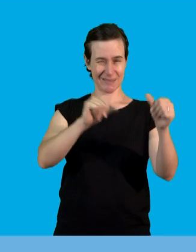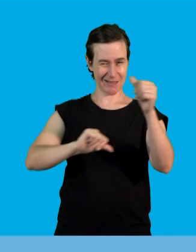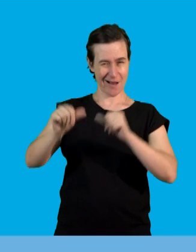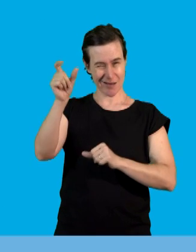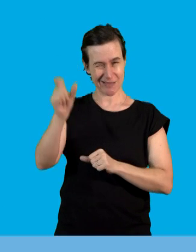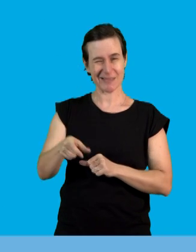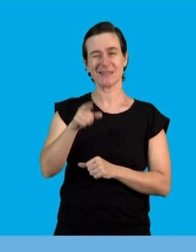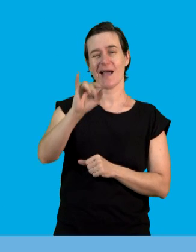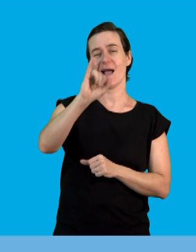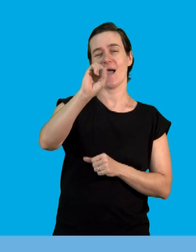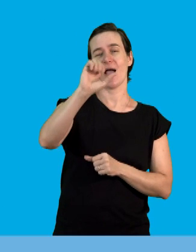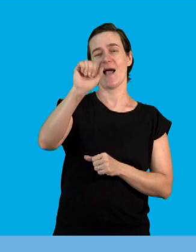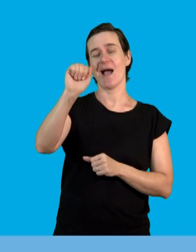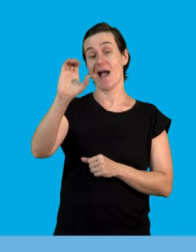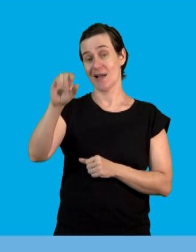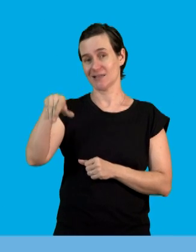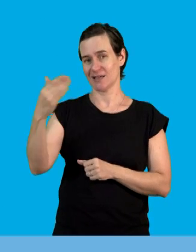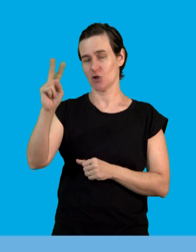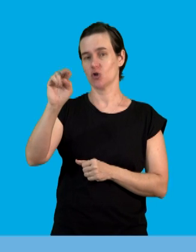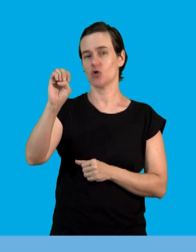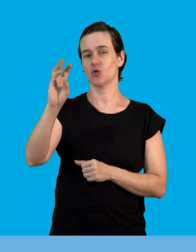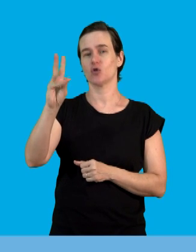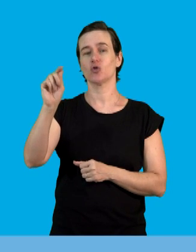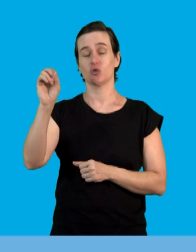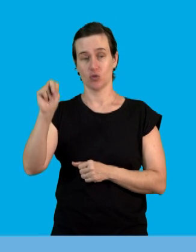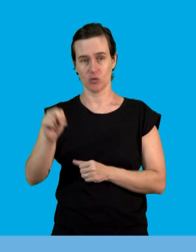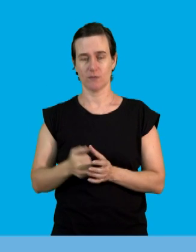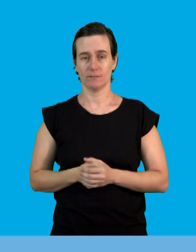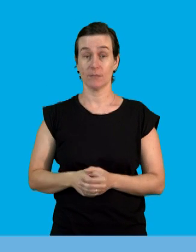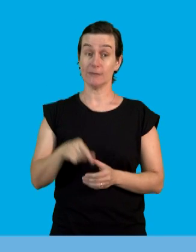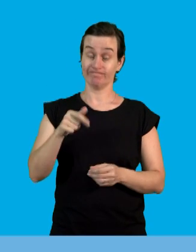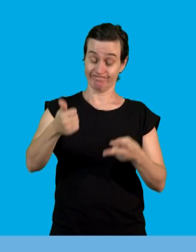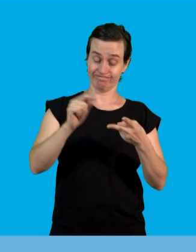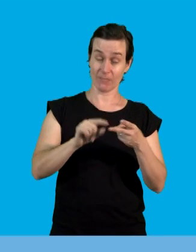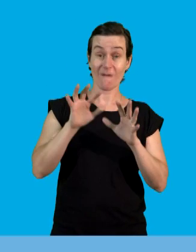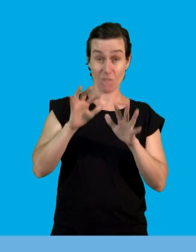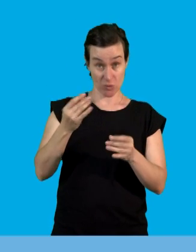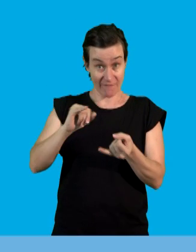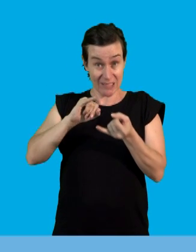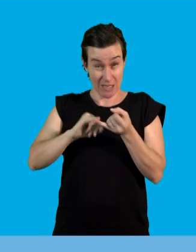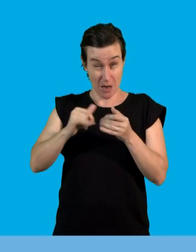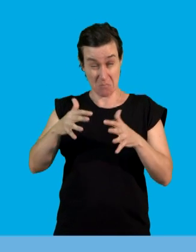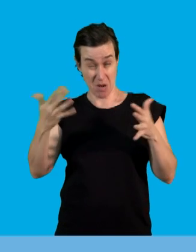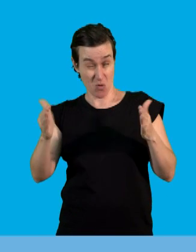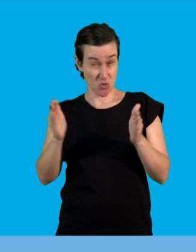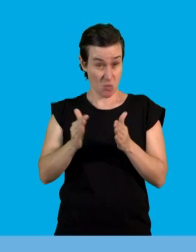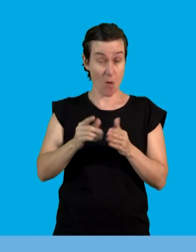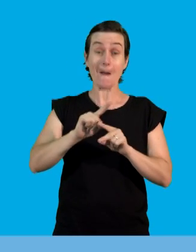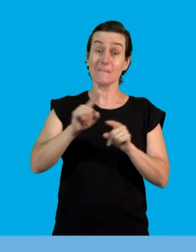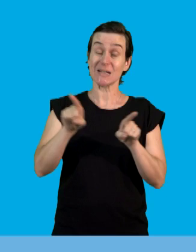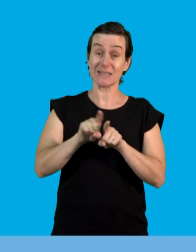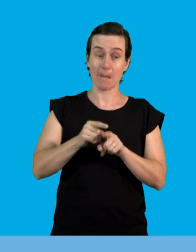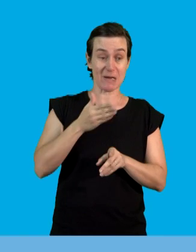Newton. A force has a size, also a force has a direction. So now when looking at this picture alongside, a